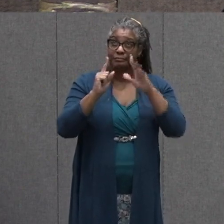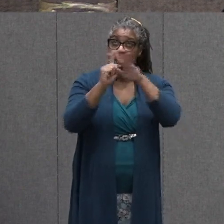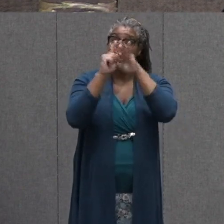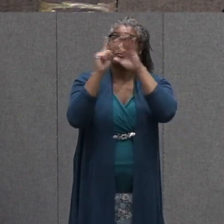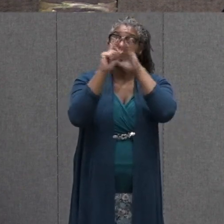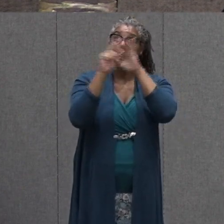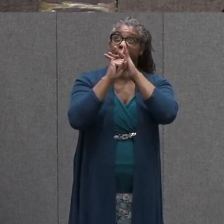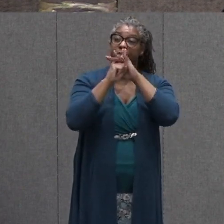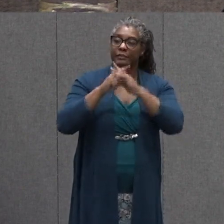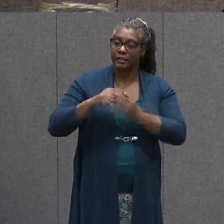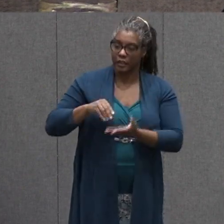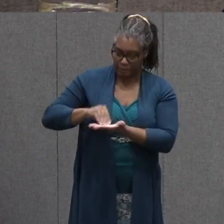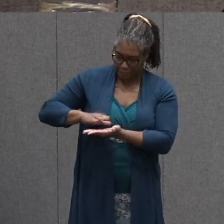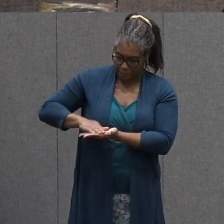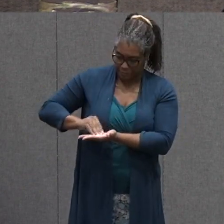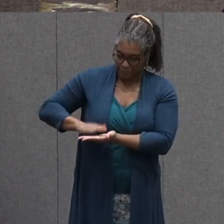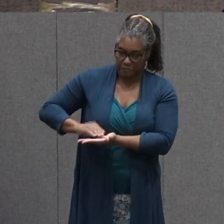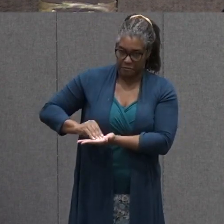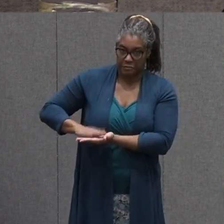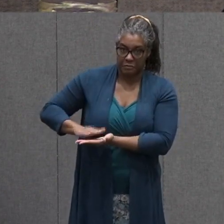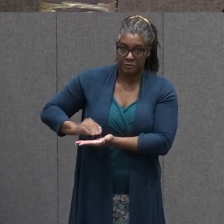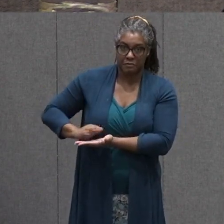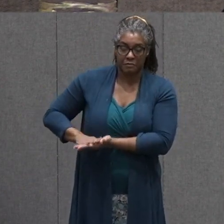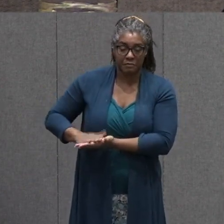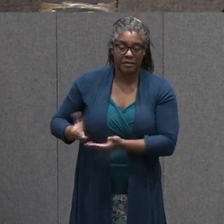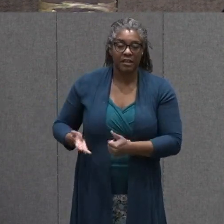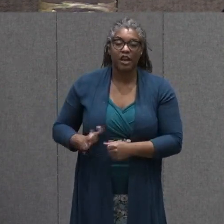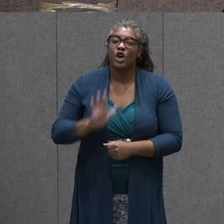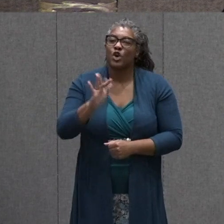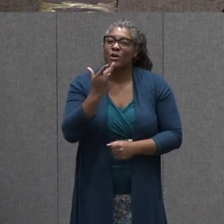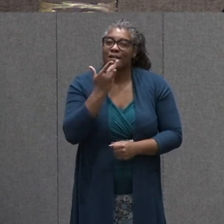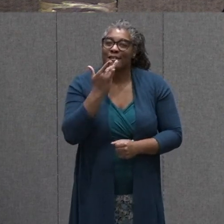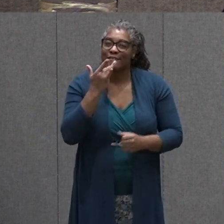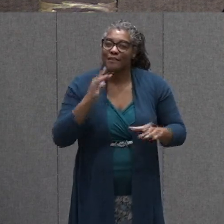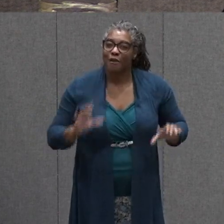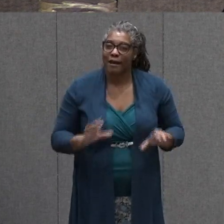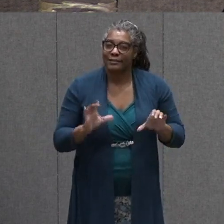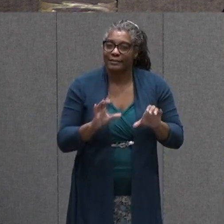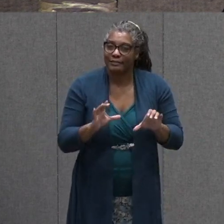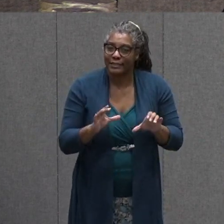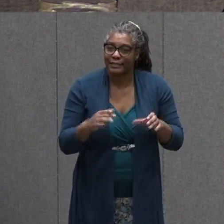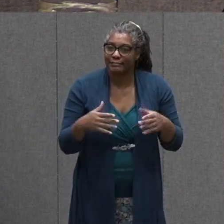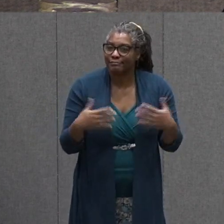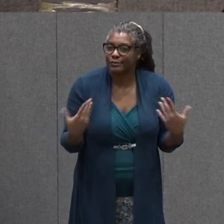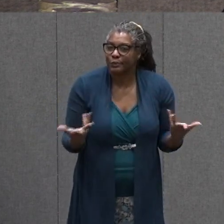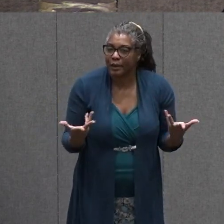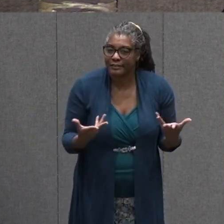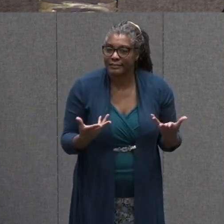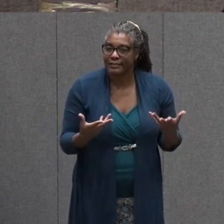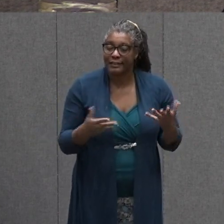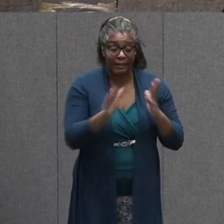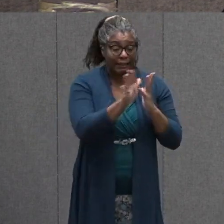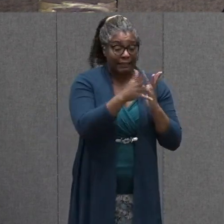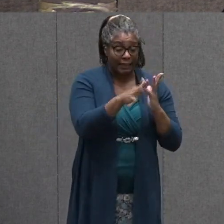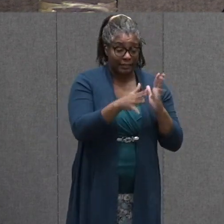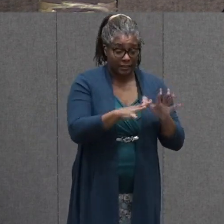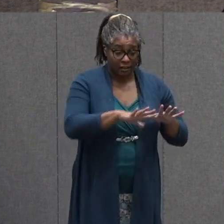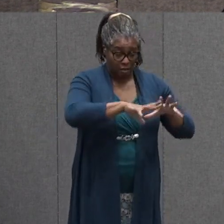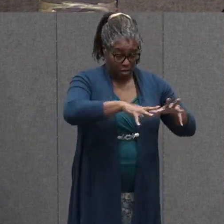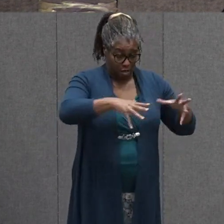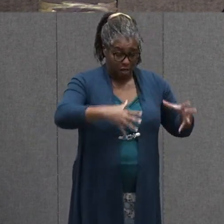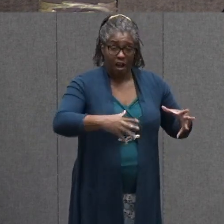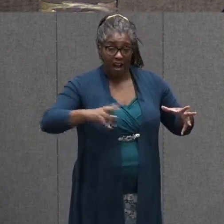our sounds in our word make the word germination. That was tricky, friends. Our last word we're